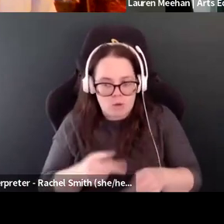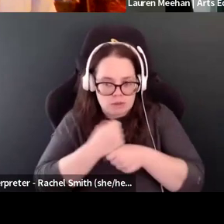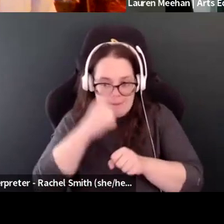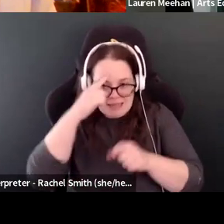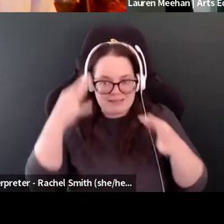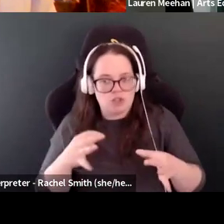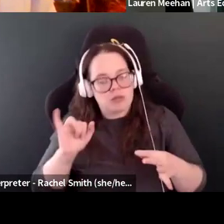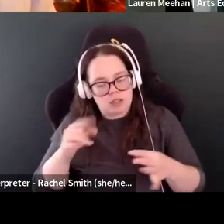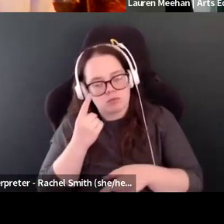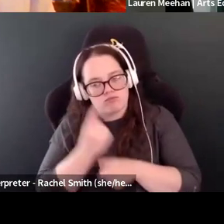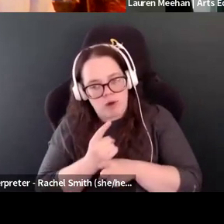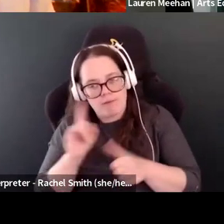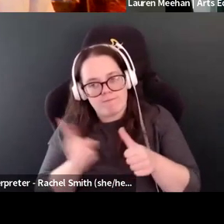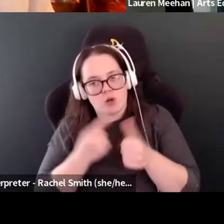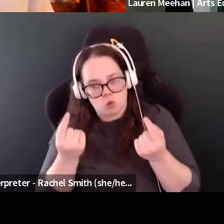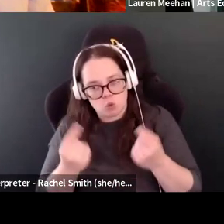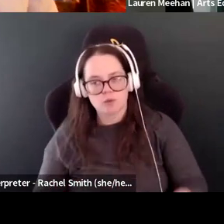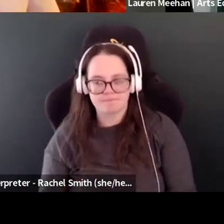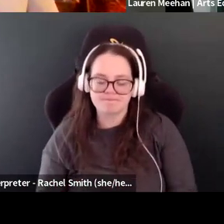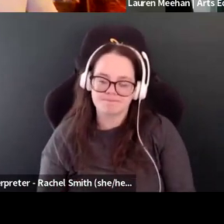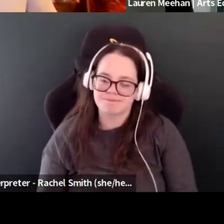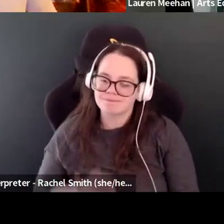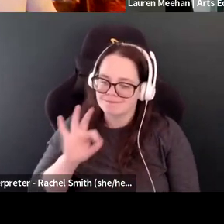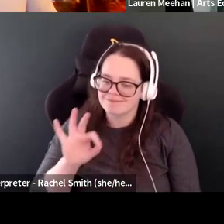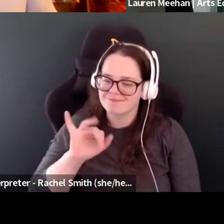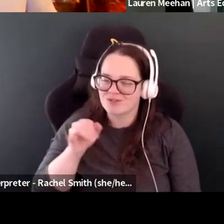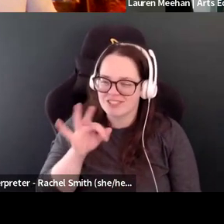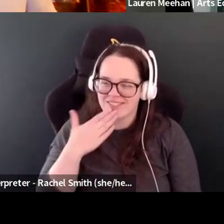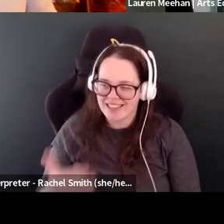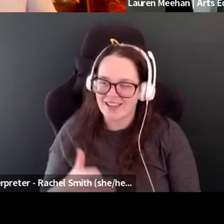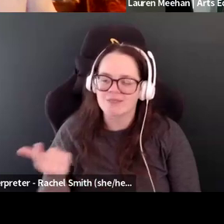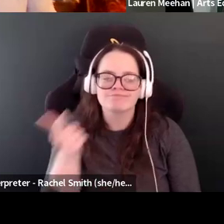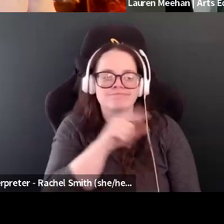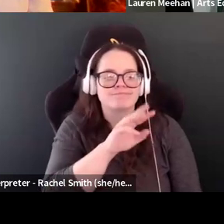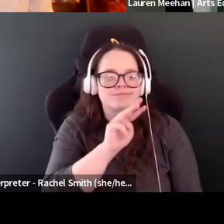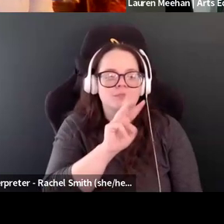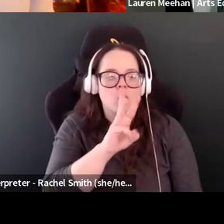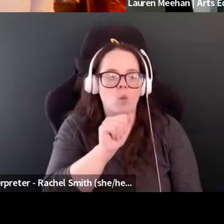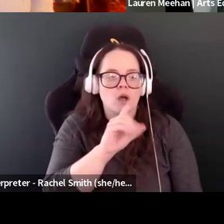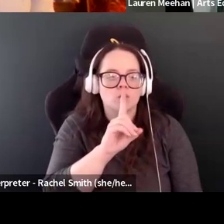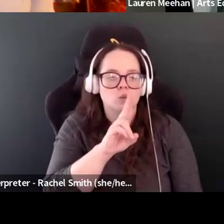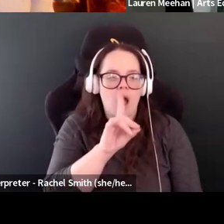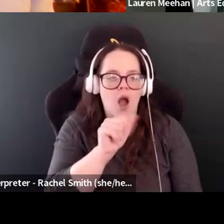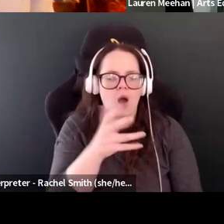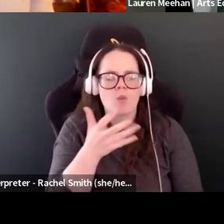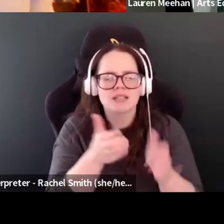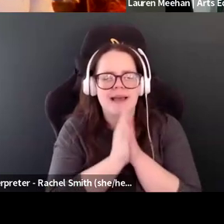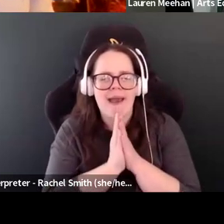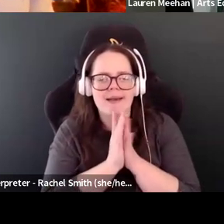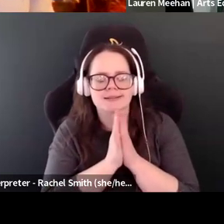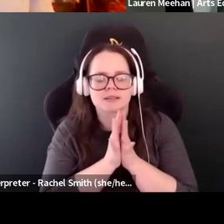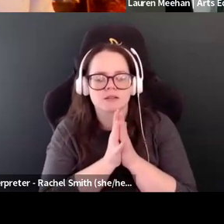Thanks, Jeff. Moving on to you, Waduda, I wanted to ask, you know, we have